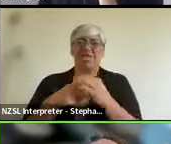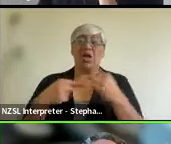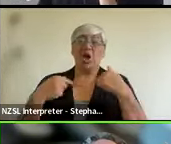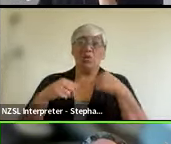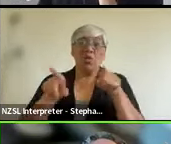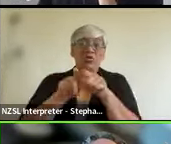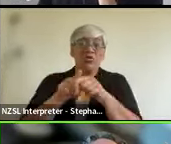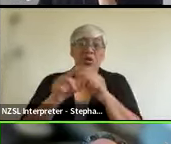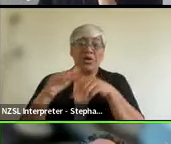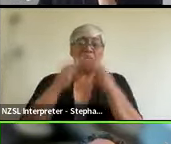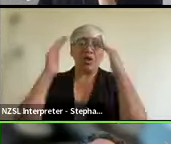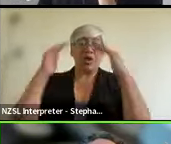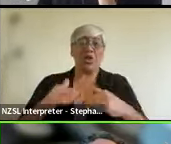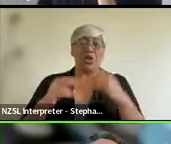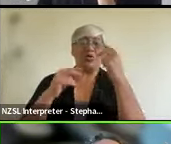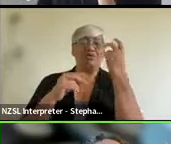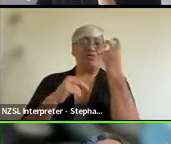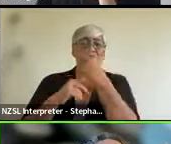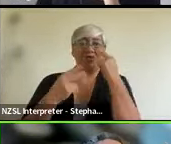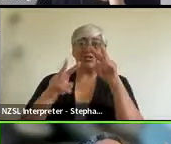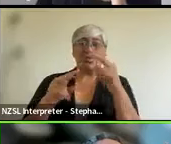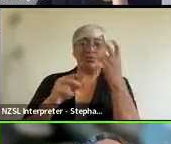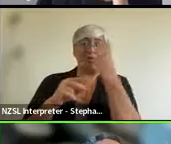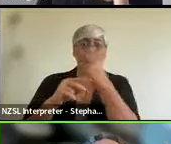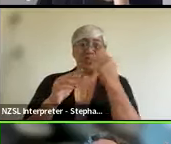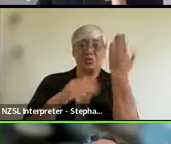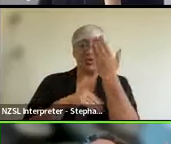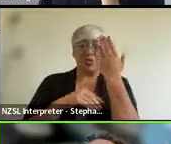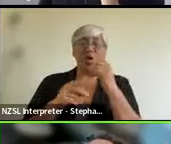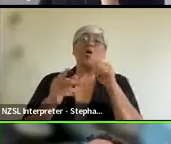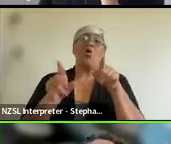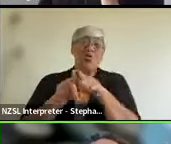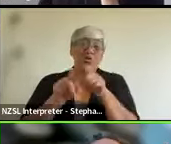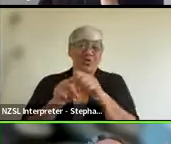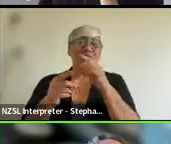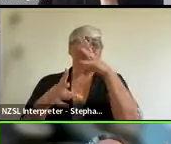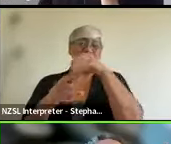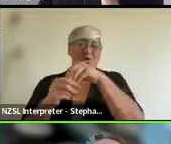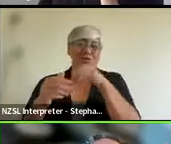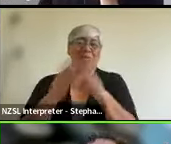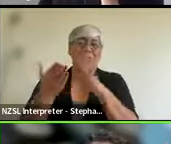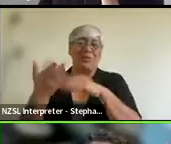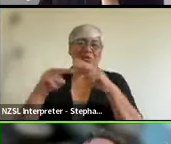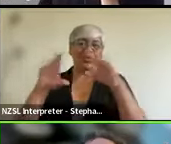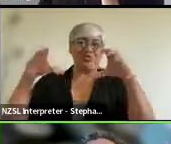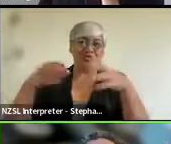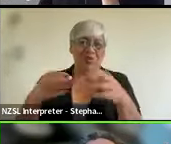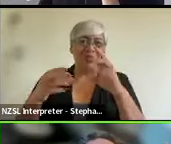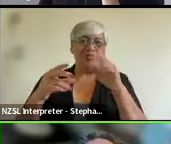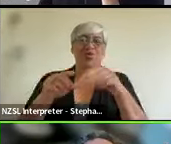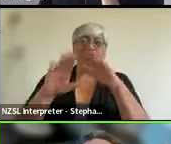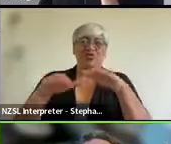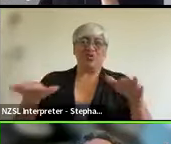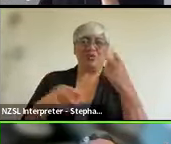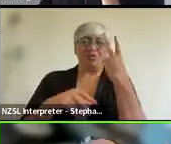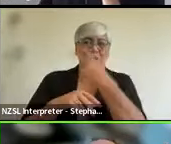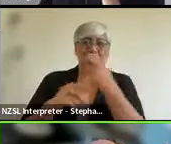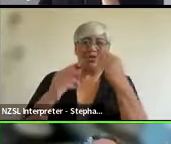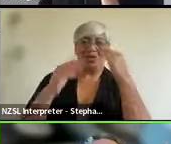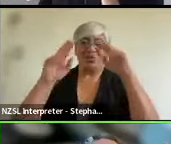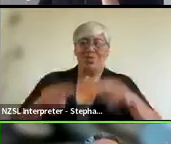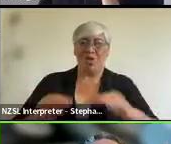school, and I'm also a member of Parents of Vision Impaired. Obviously, my involvement with those organisations has